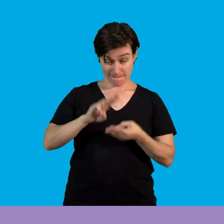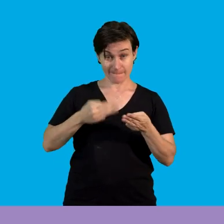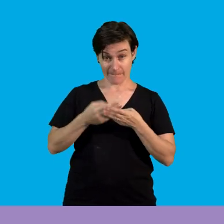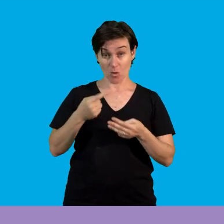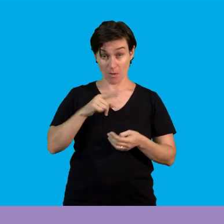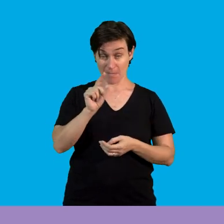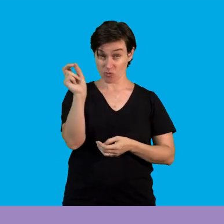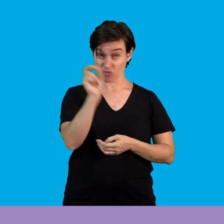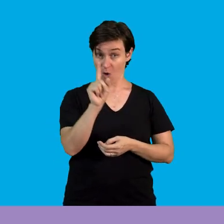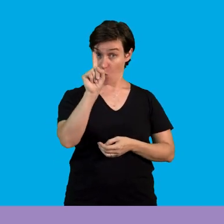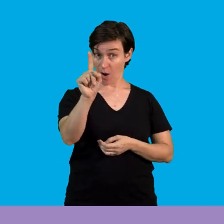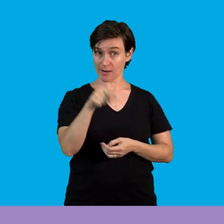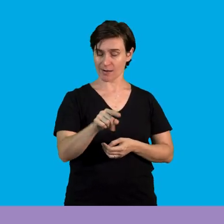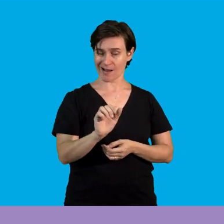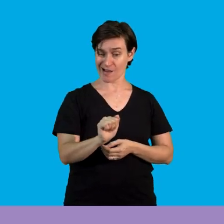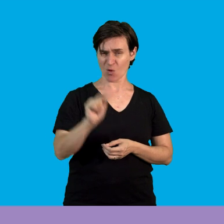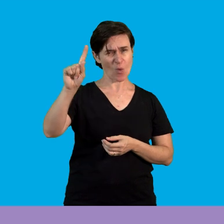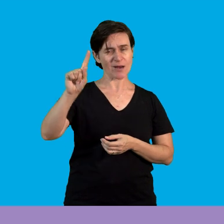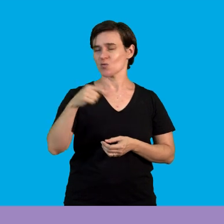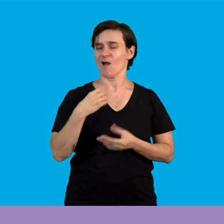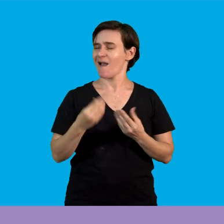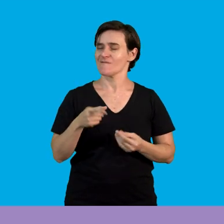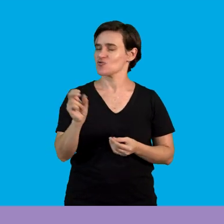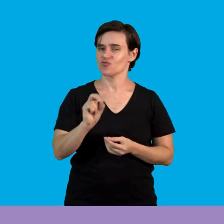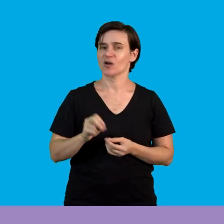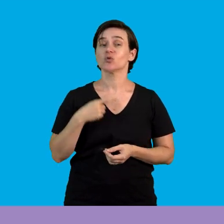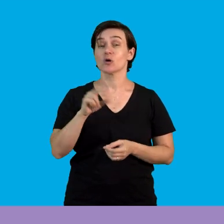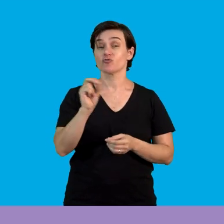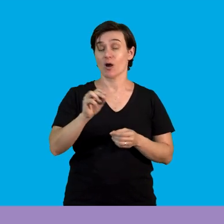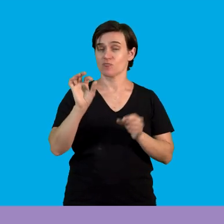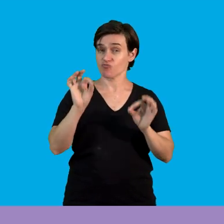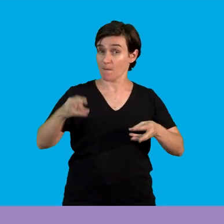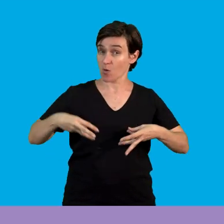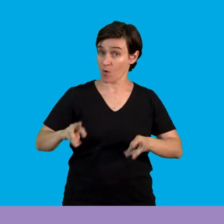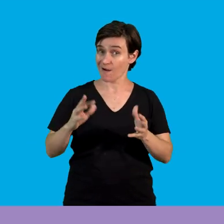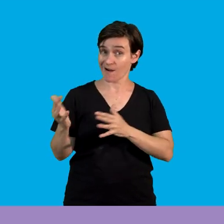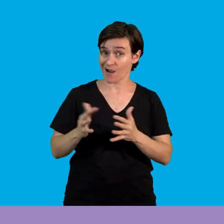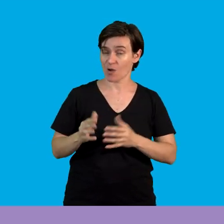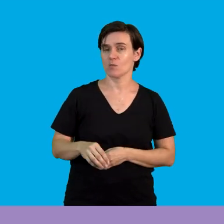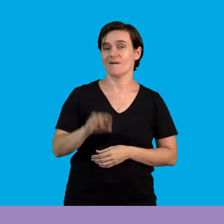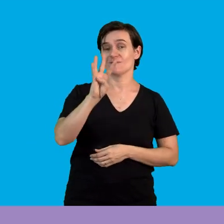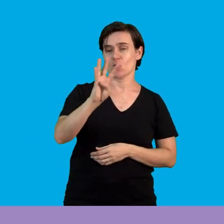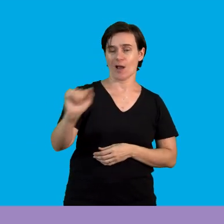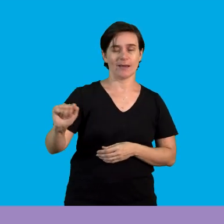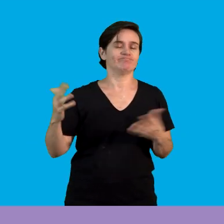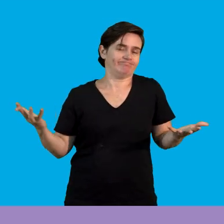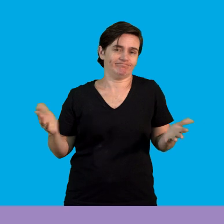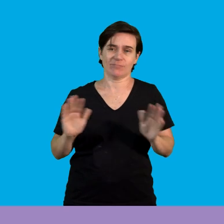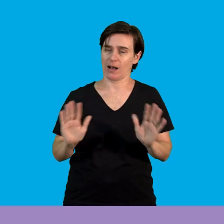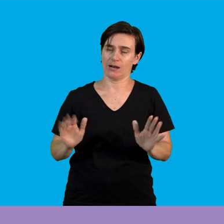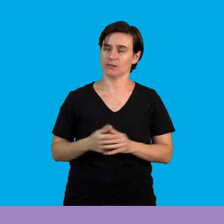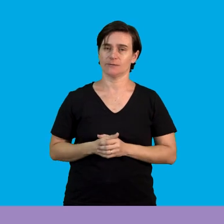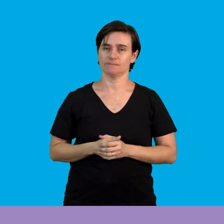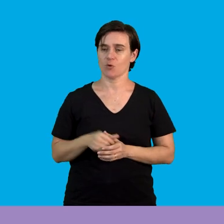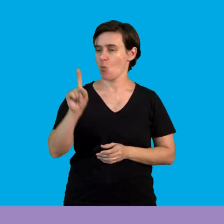do not write the 1 that a has been expressed to. So to write this properly, we would then have to write